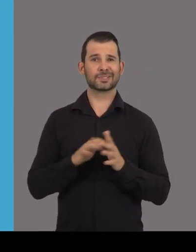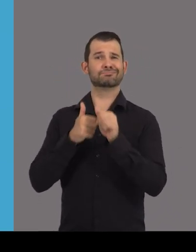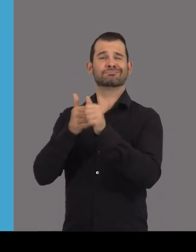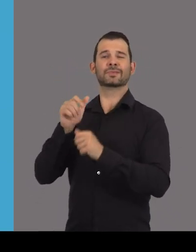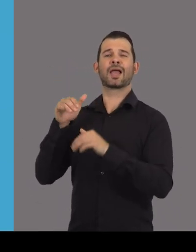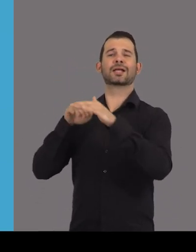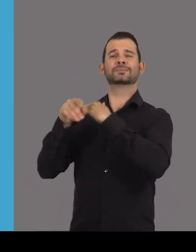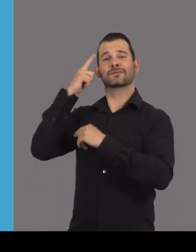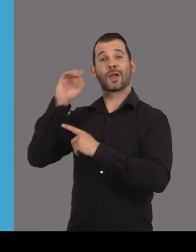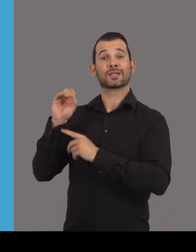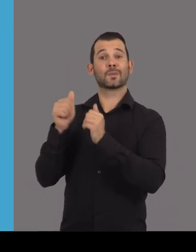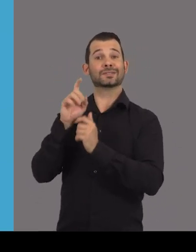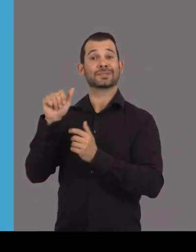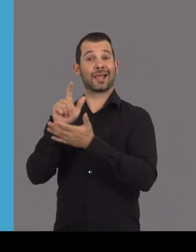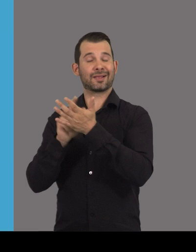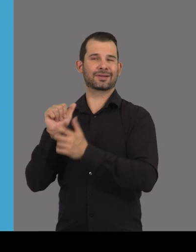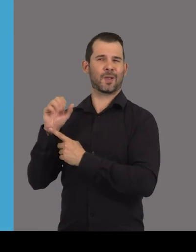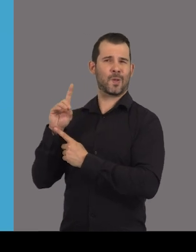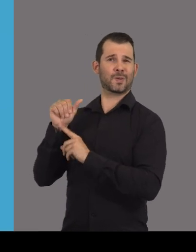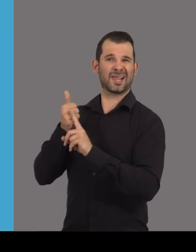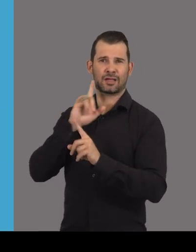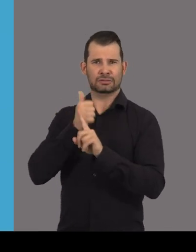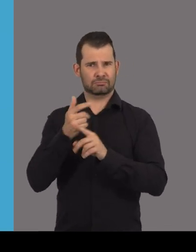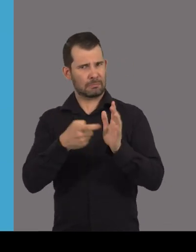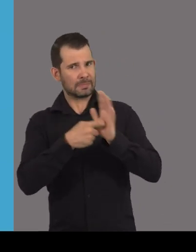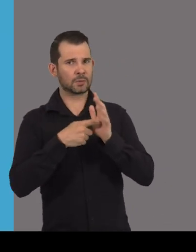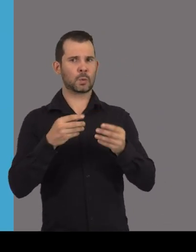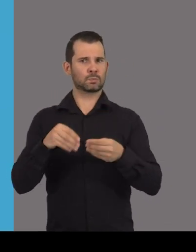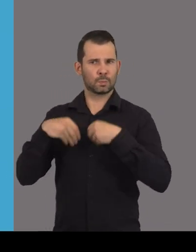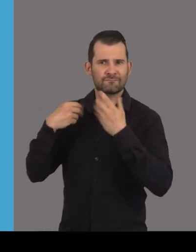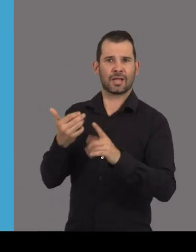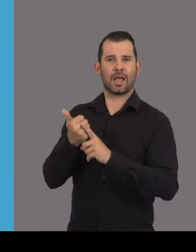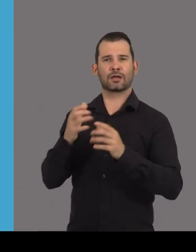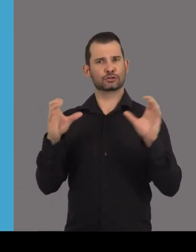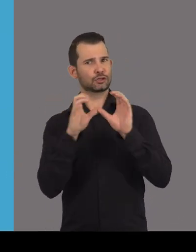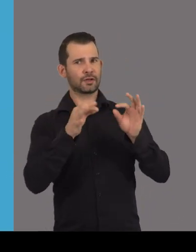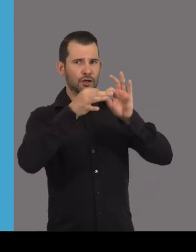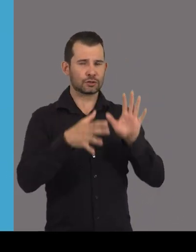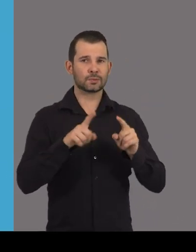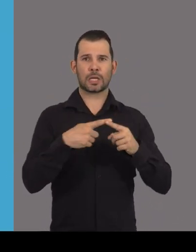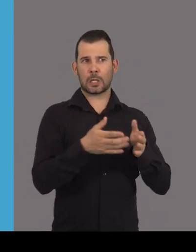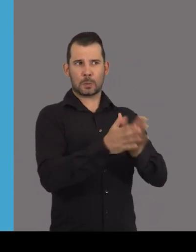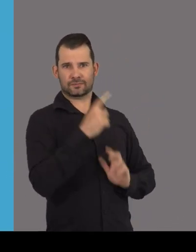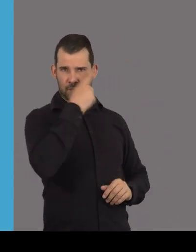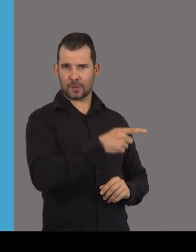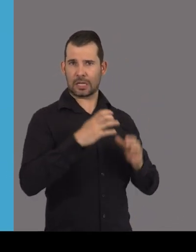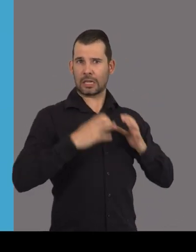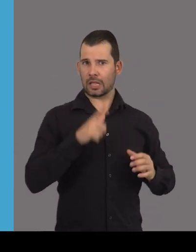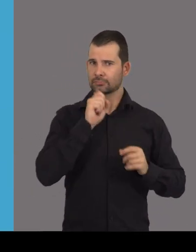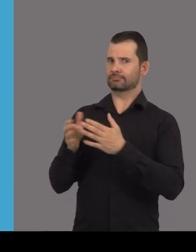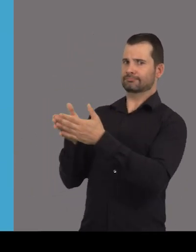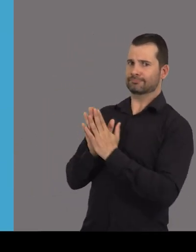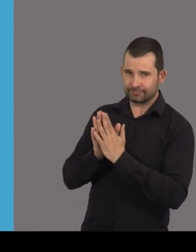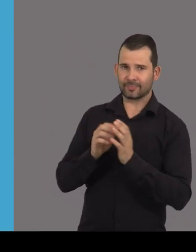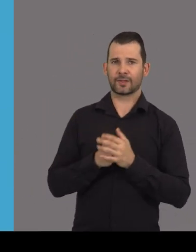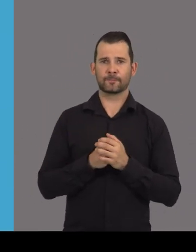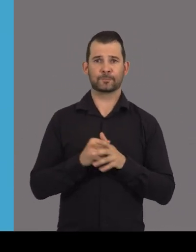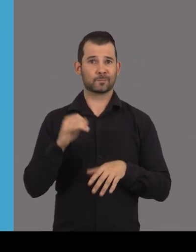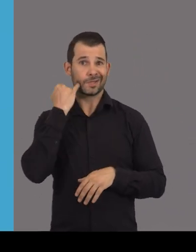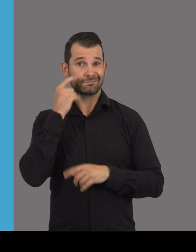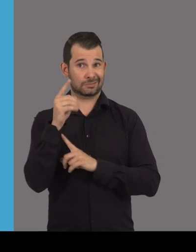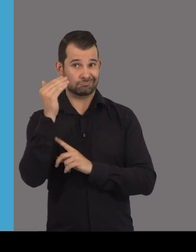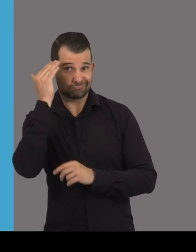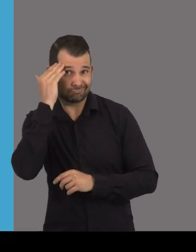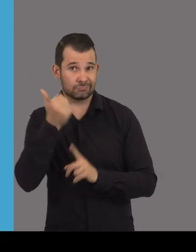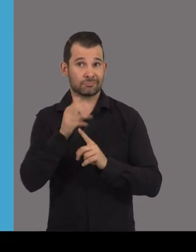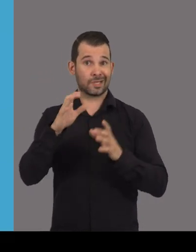with Disabilities Act, or the AODA, it is mandatory to provide certified interpreters upon request for clients who require them. If you know